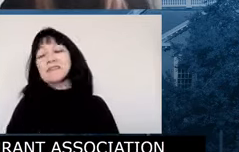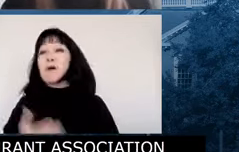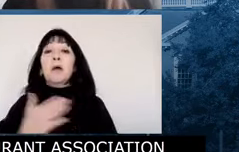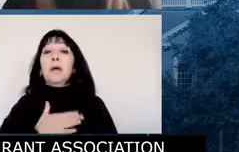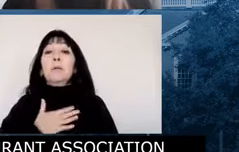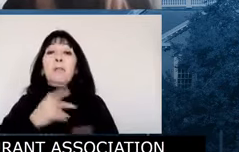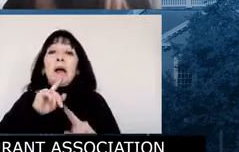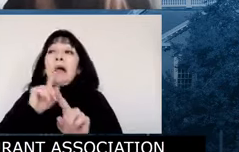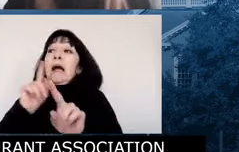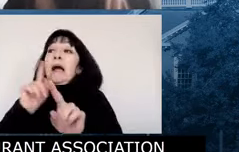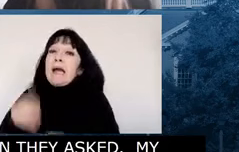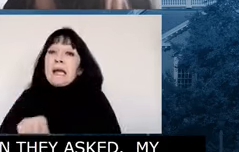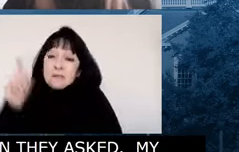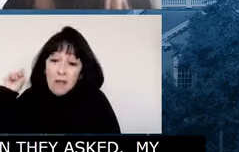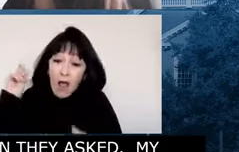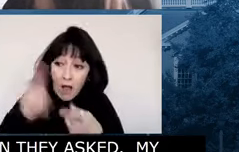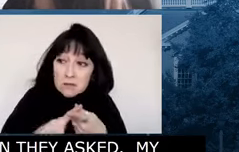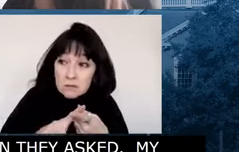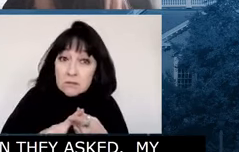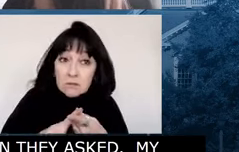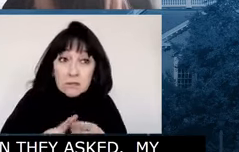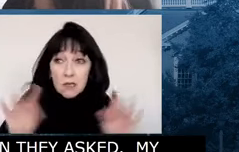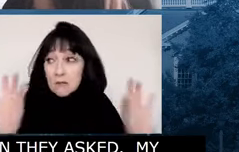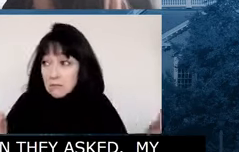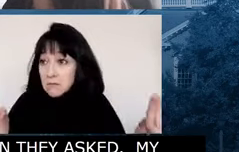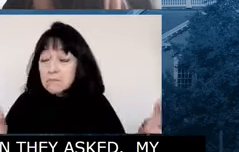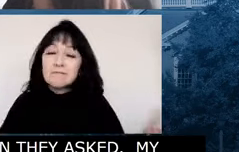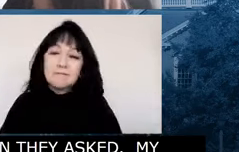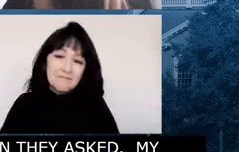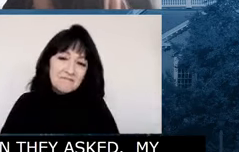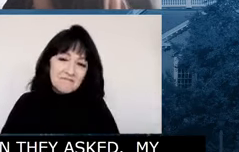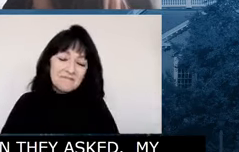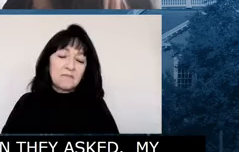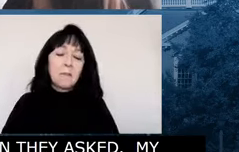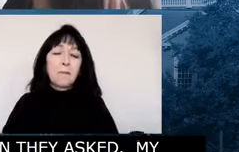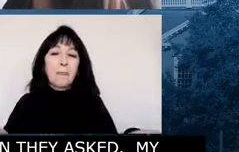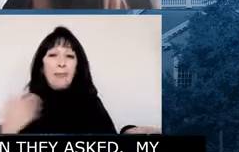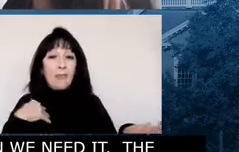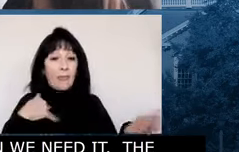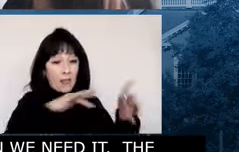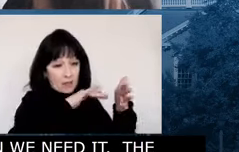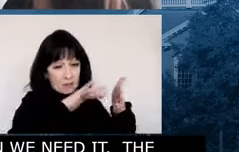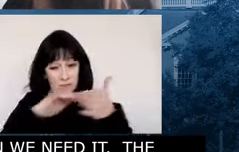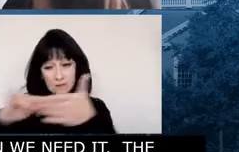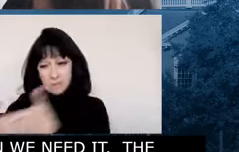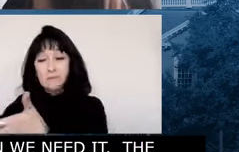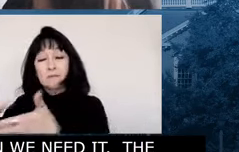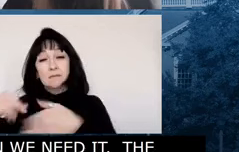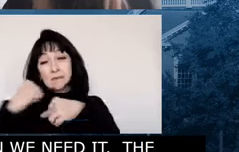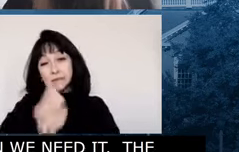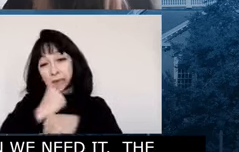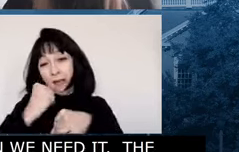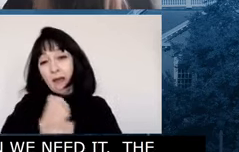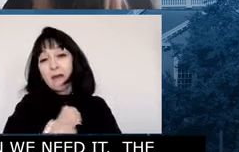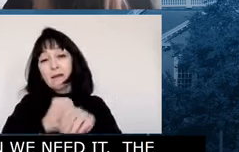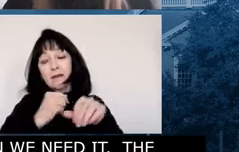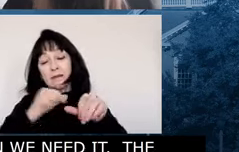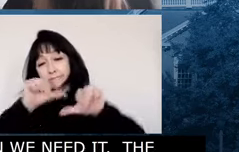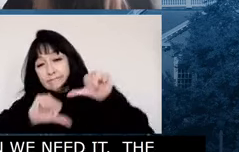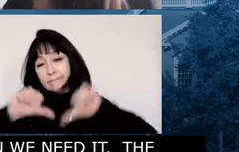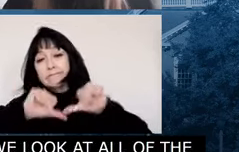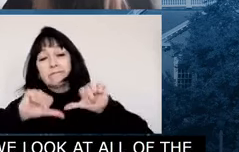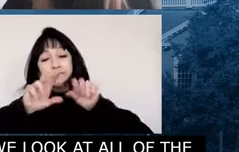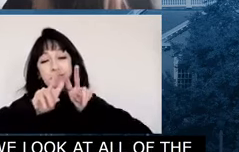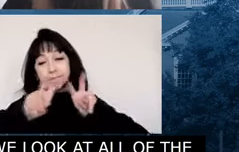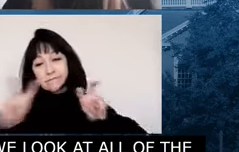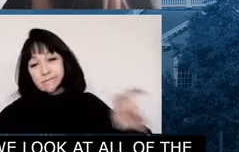question is, how long is that? And, we look at all the data. We, at one time, you'll probably remember,